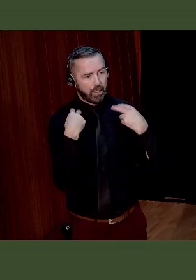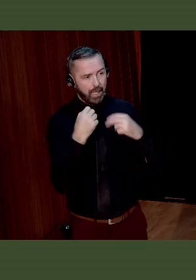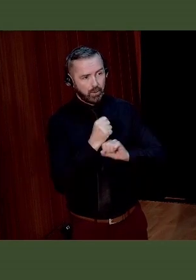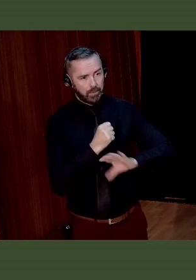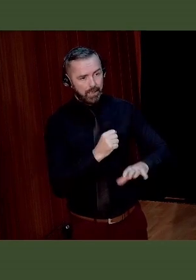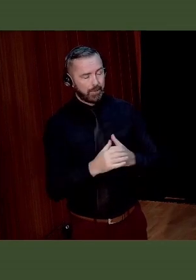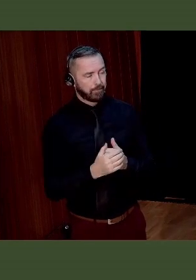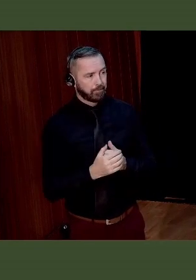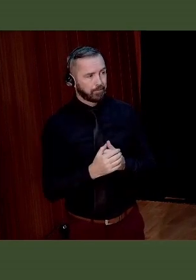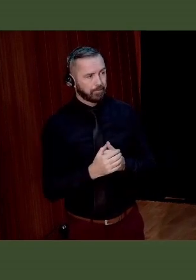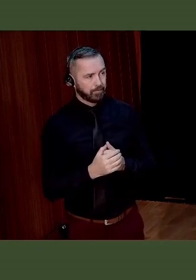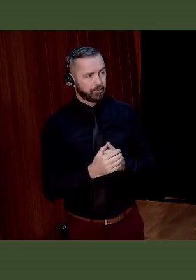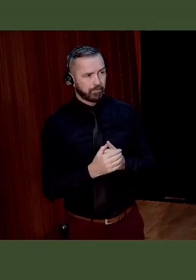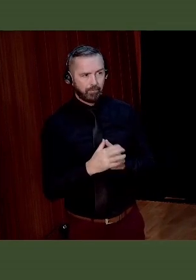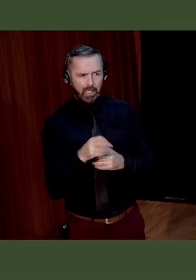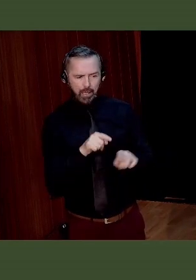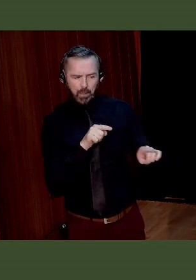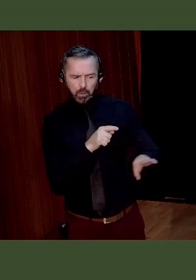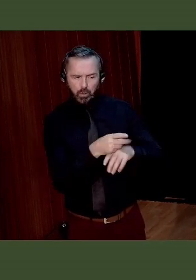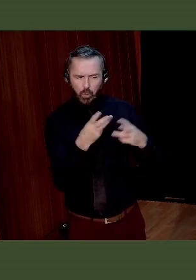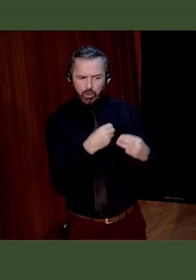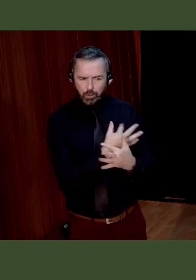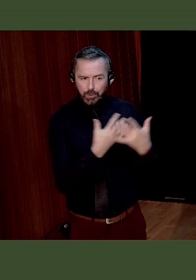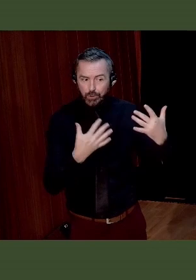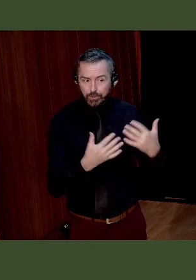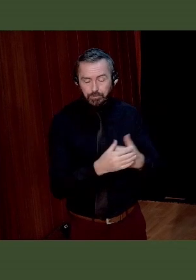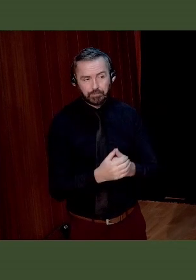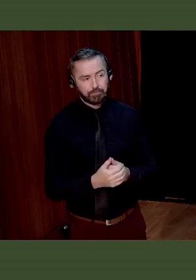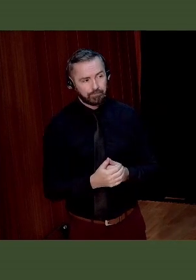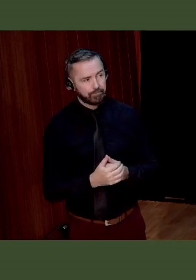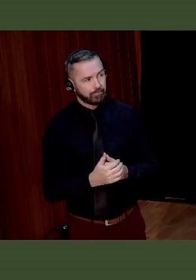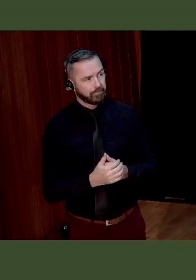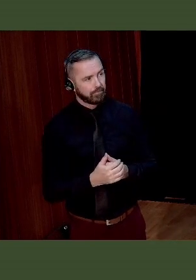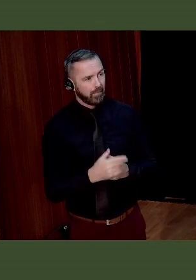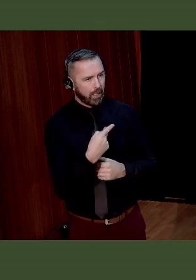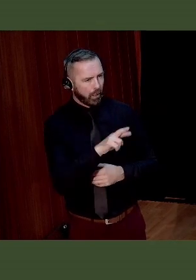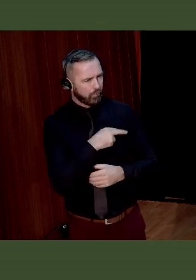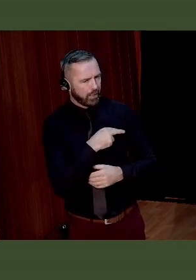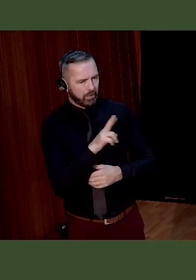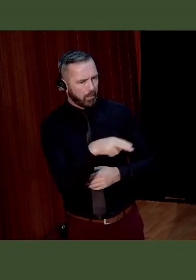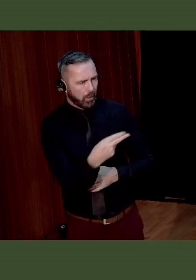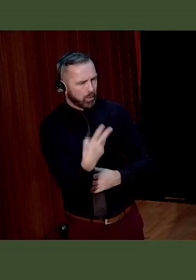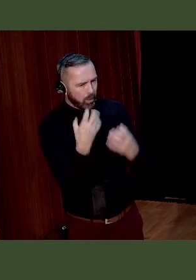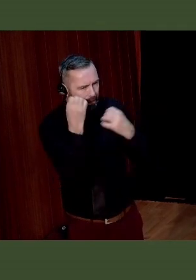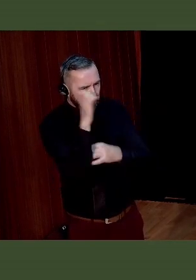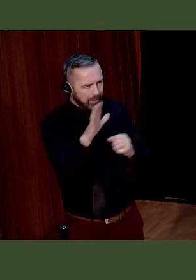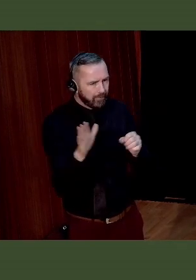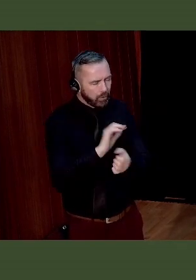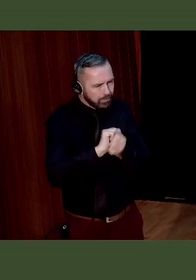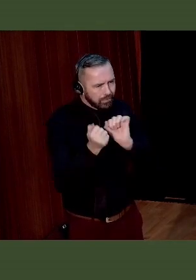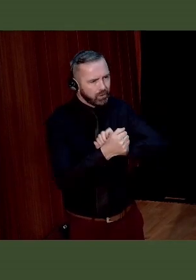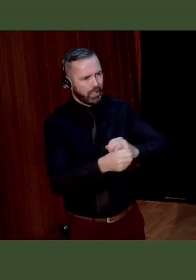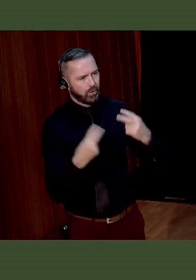towards it. They could be accused of wanting too much, that it was not realistic to expect such a complete